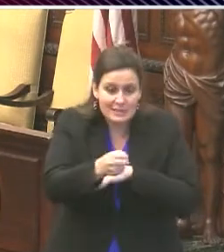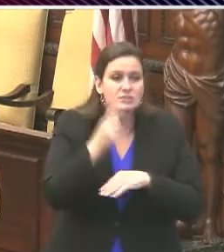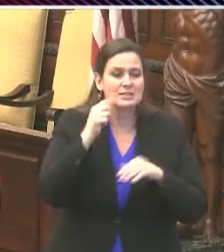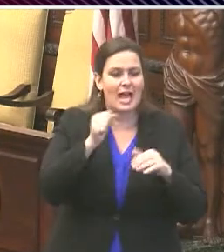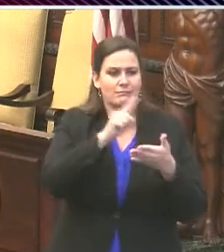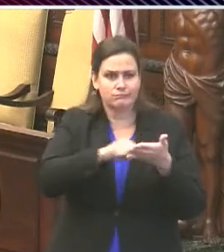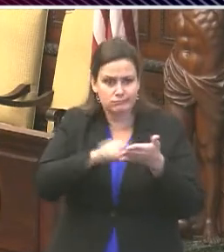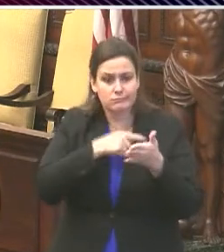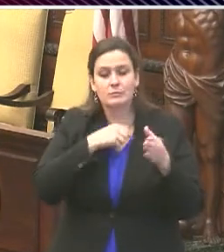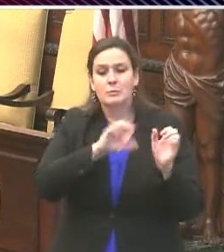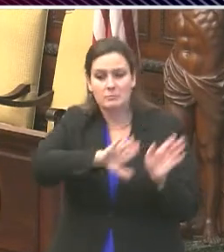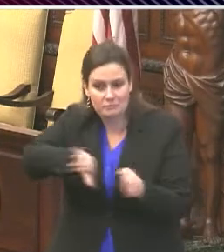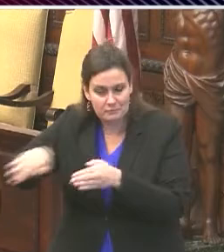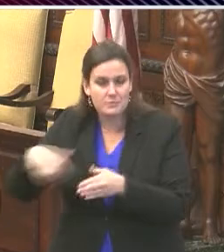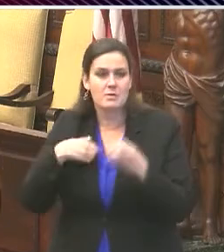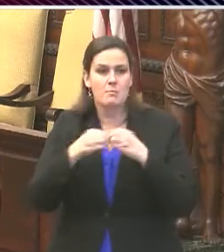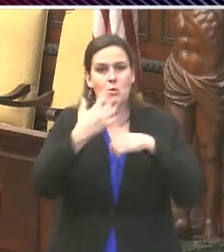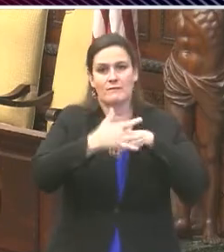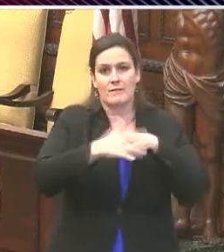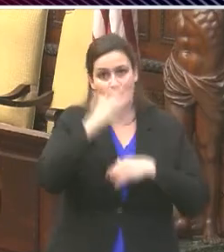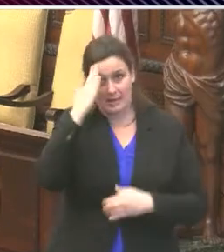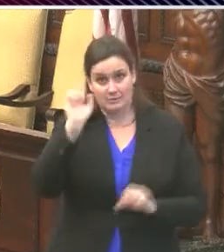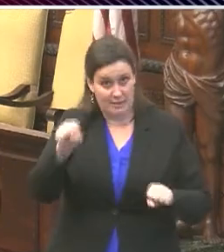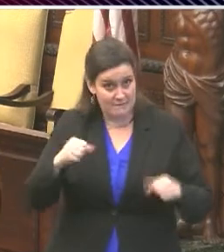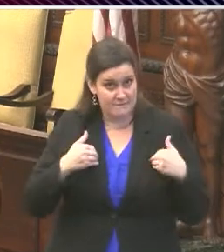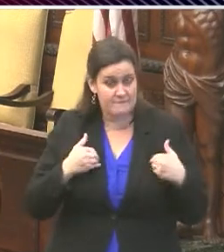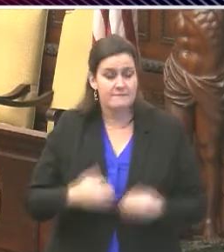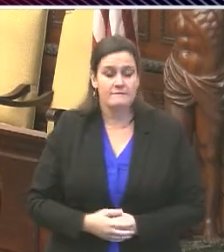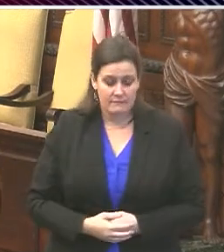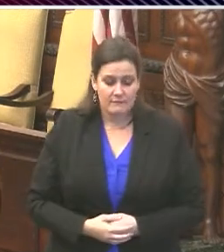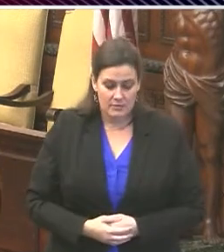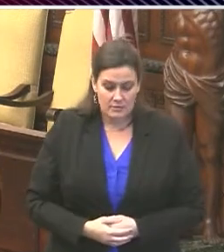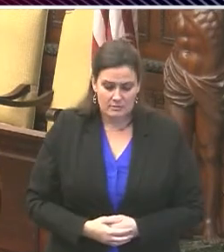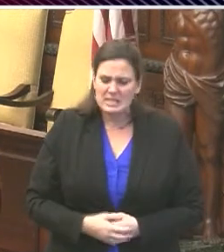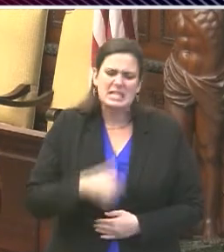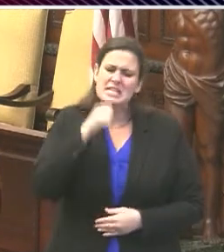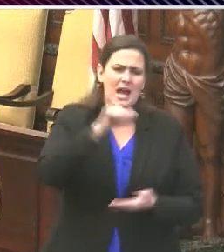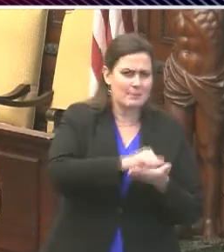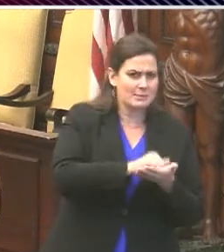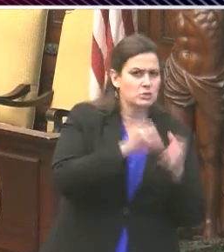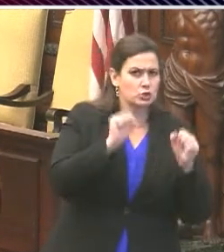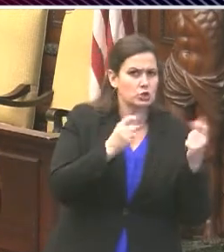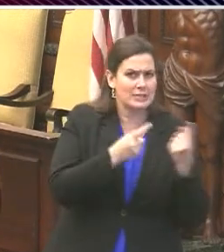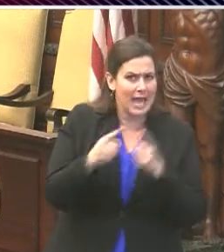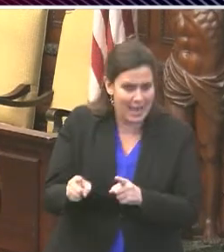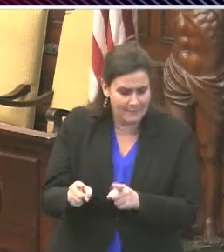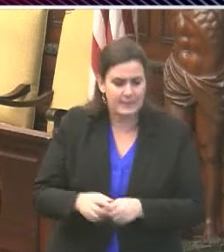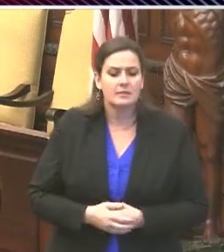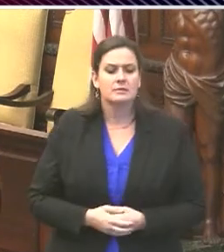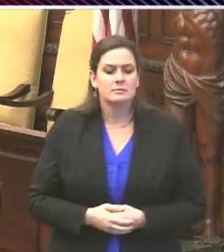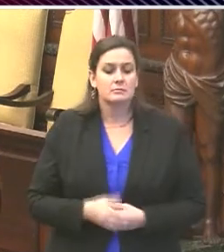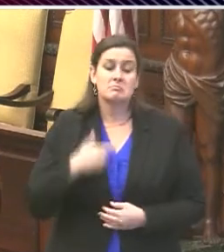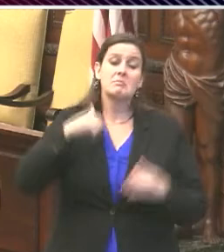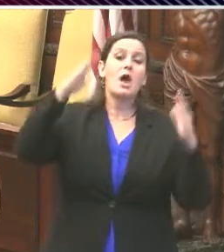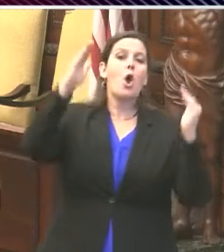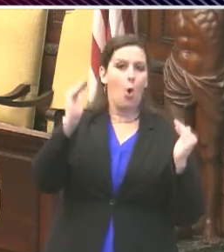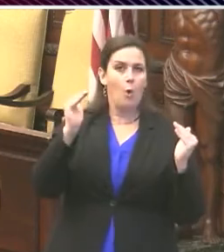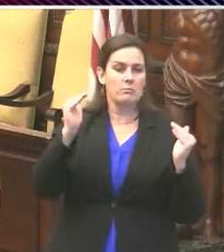bed space. So I wouldn't say it's impossible. It could happen, but I'm hopeful that we won't get to